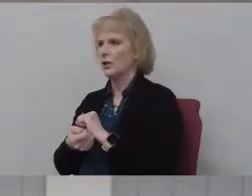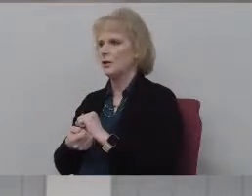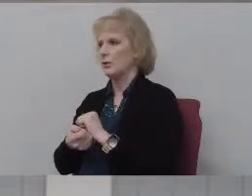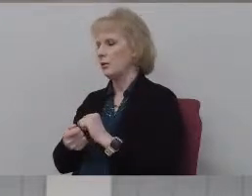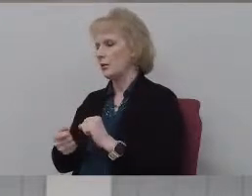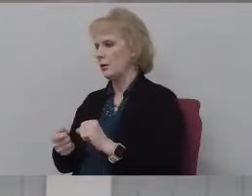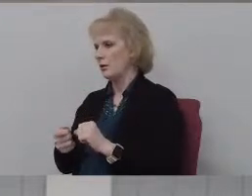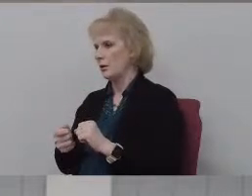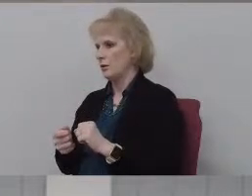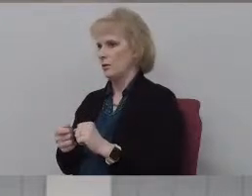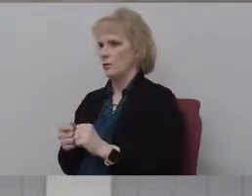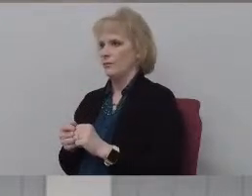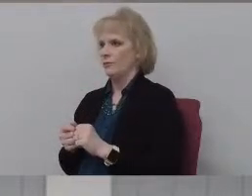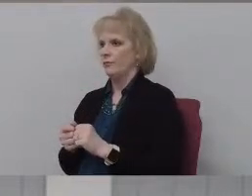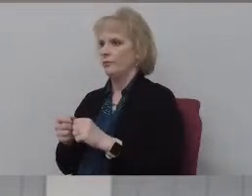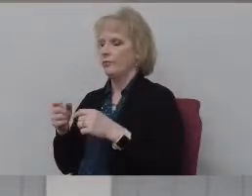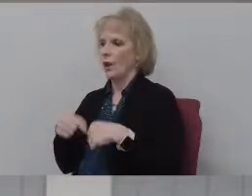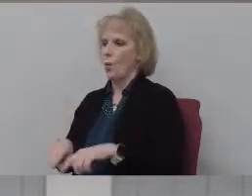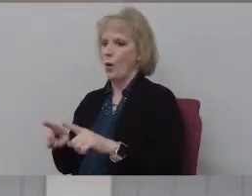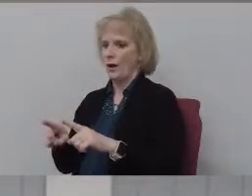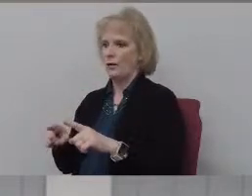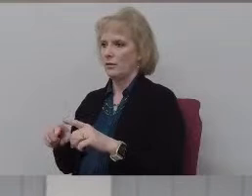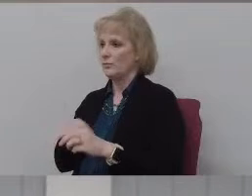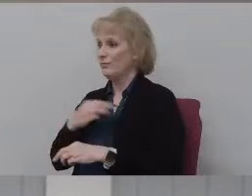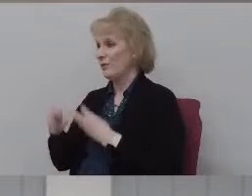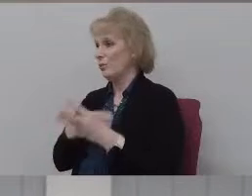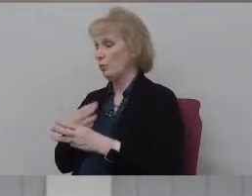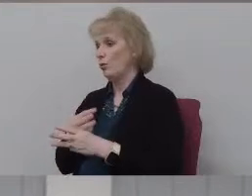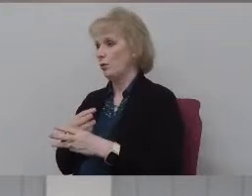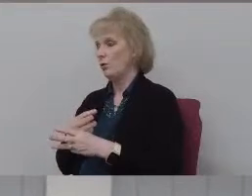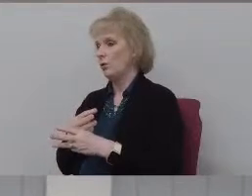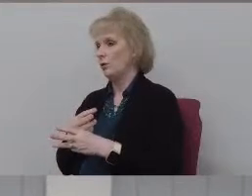say that while this world is